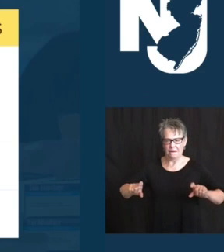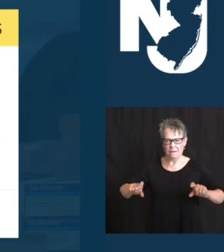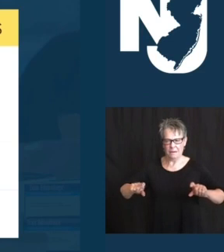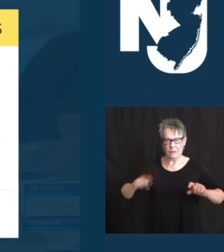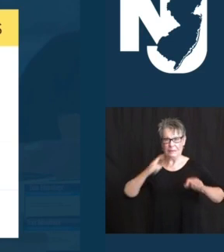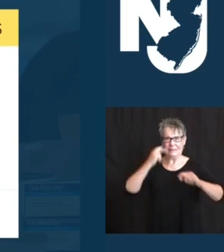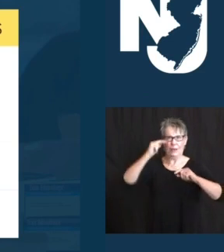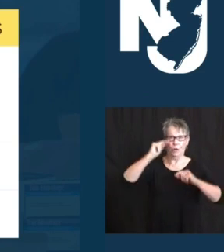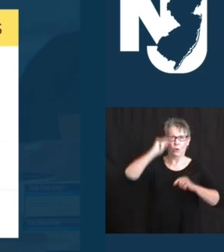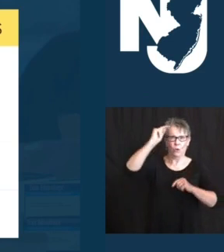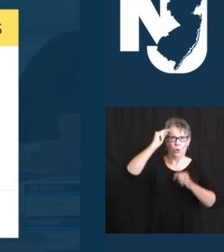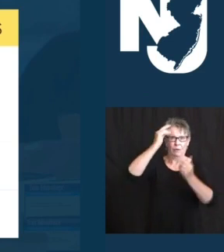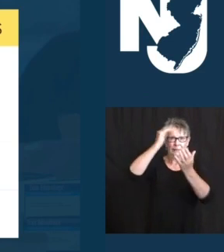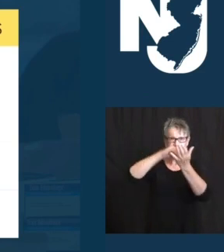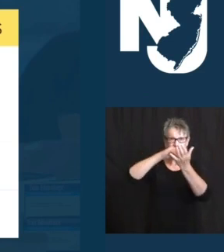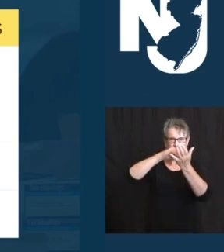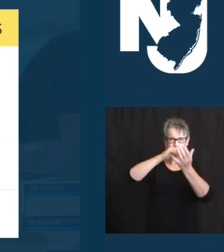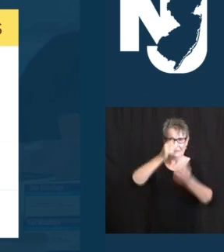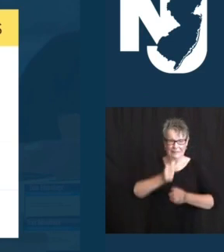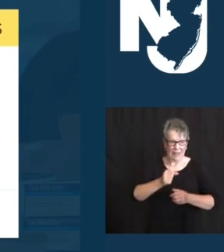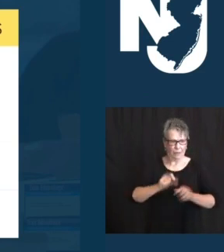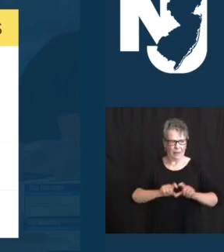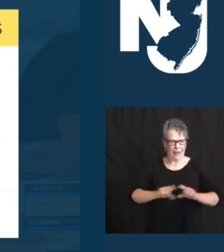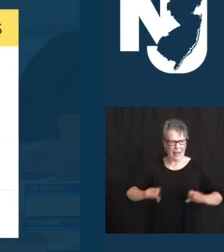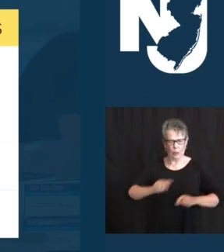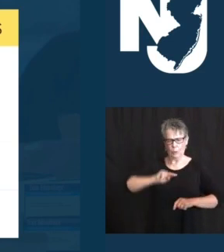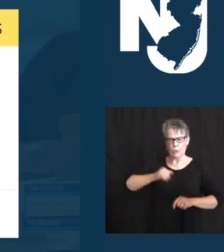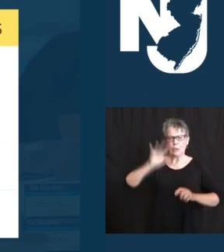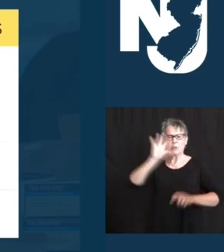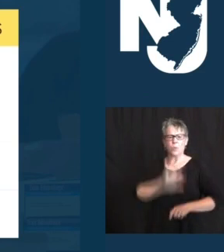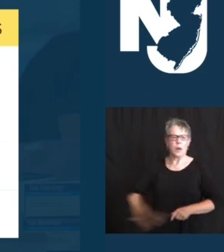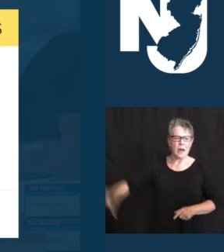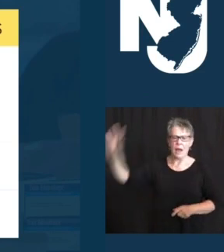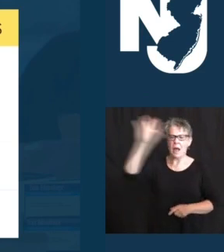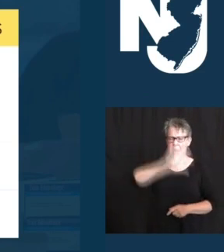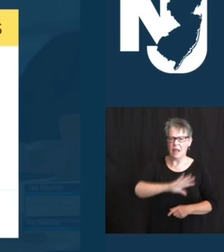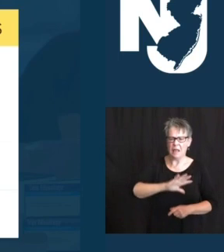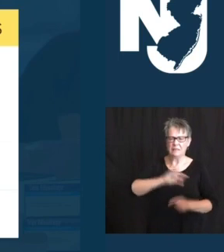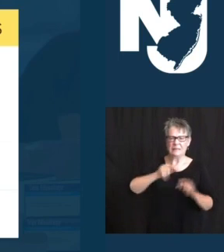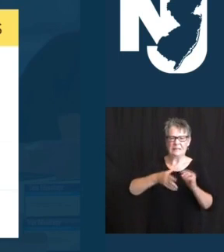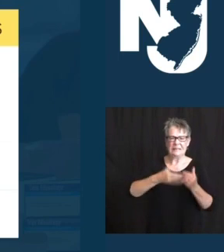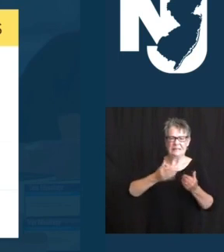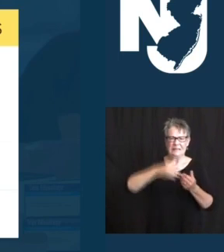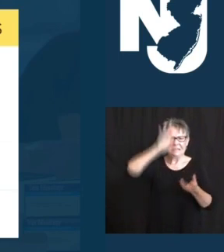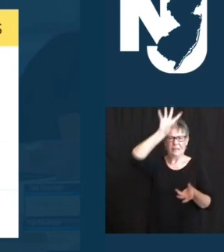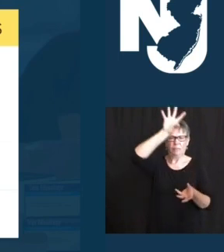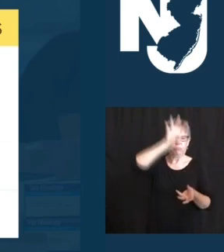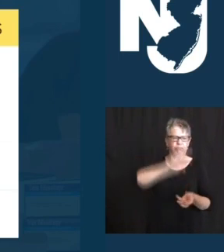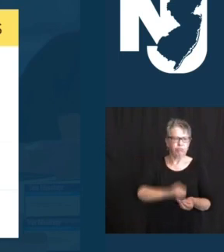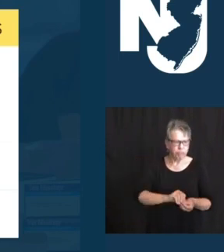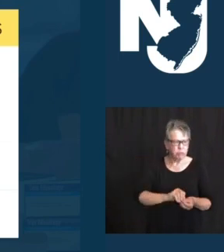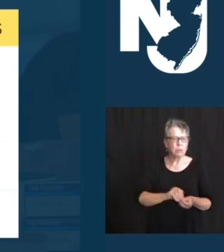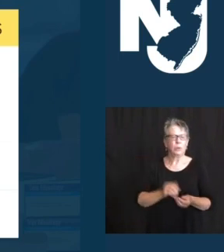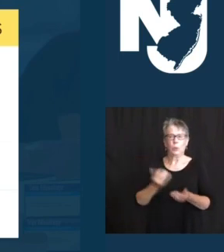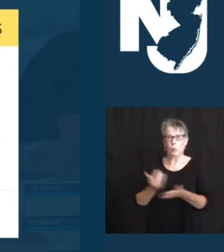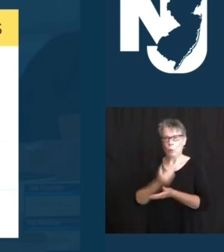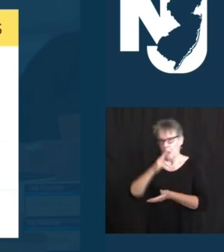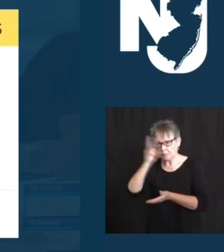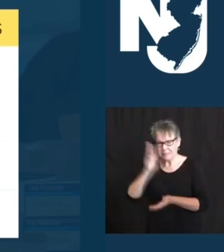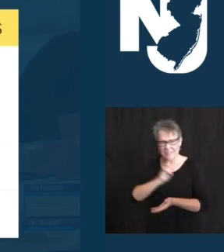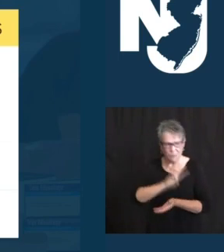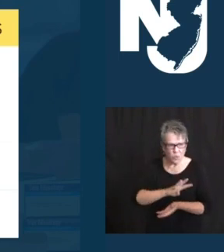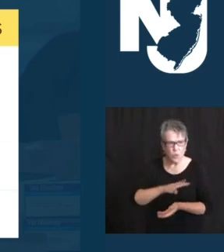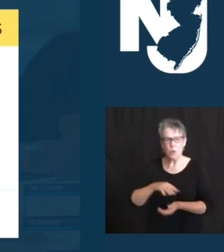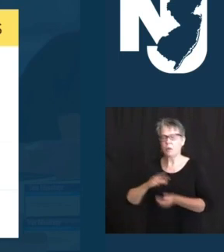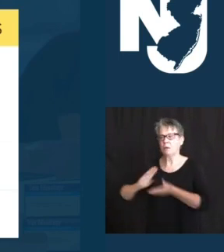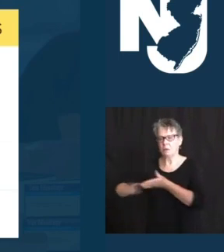new discharges, but we also do the addition for you and give you the statewide number at the bottom. Let's put these one-day numbers